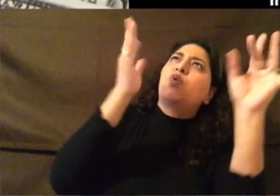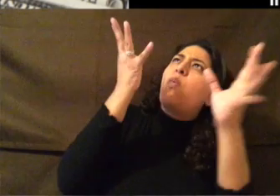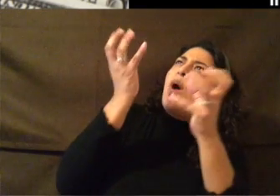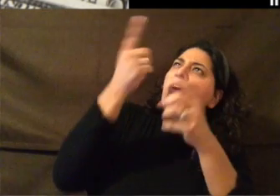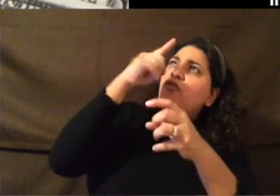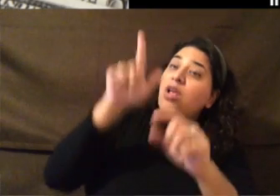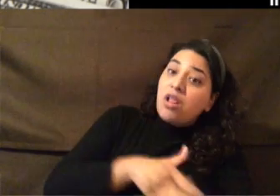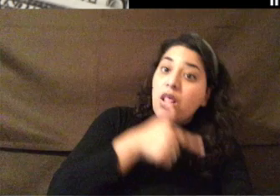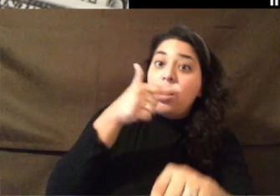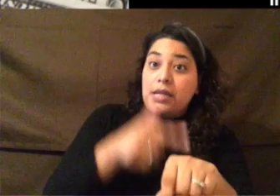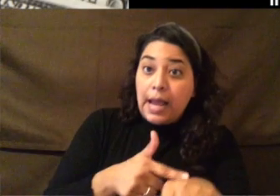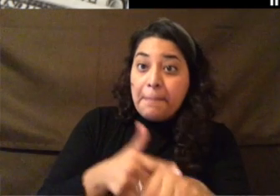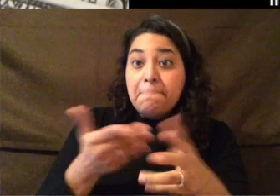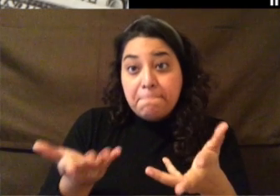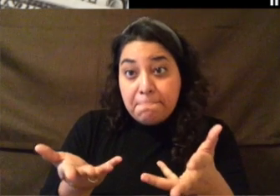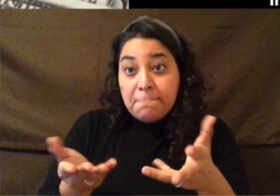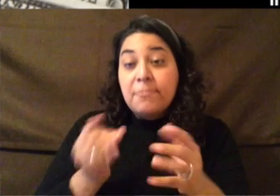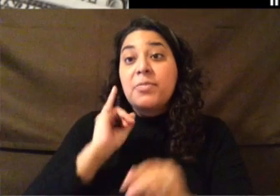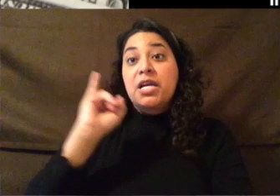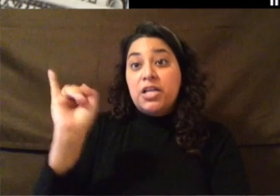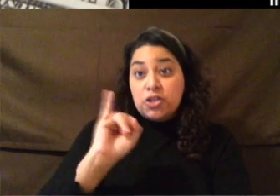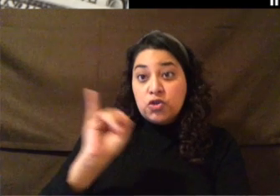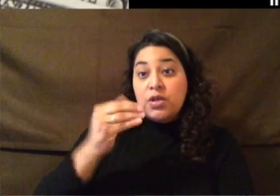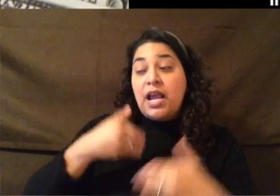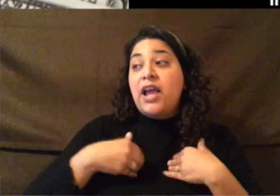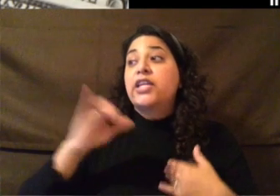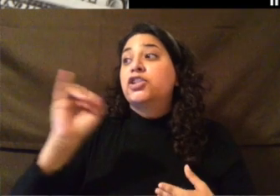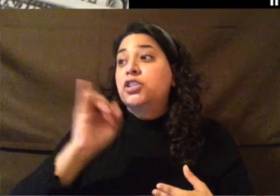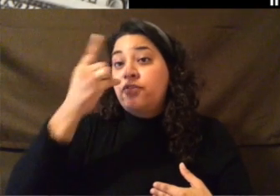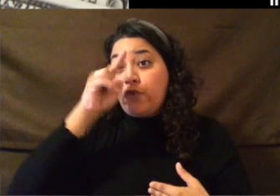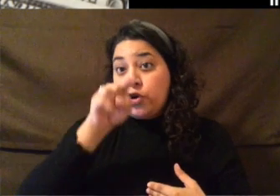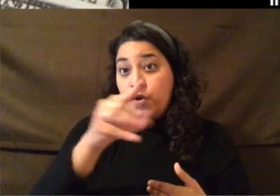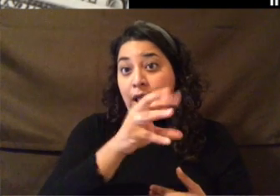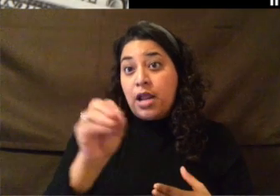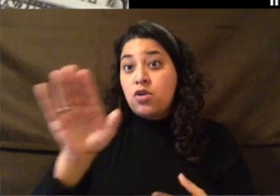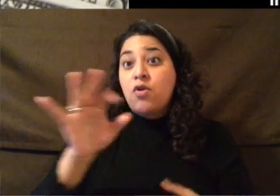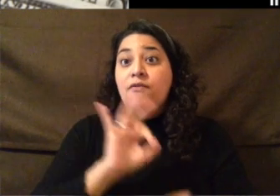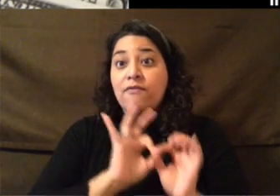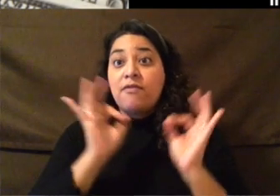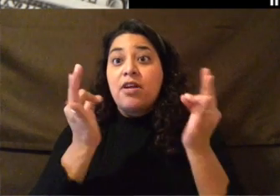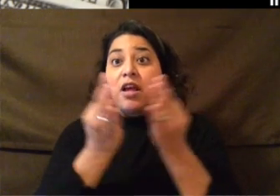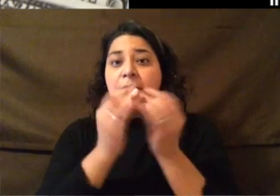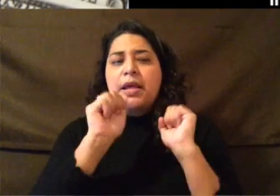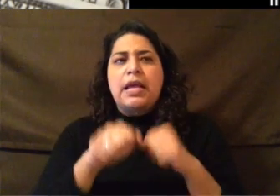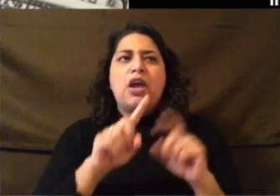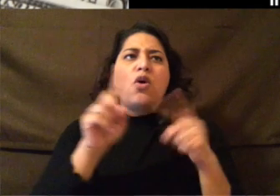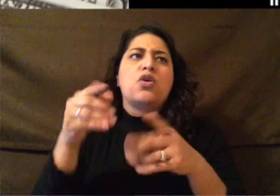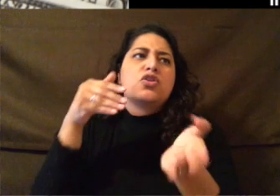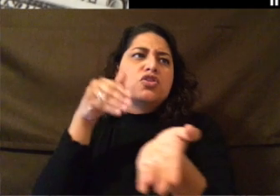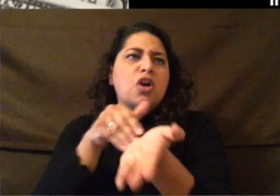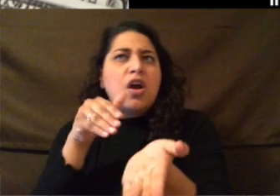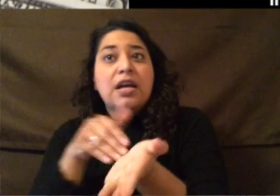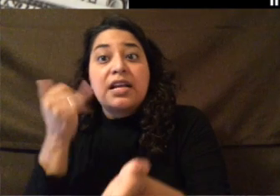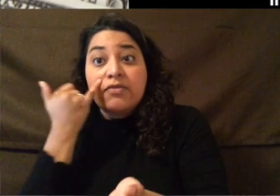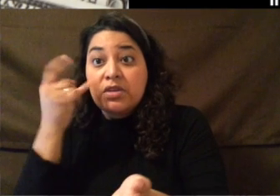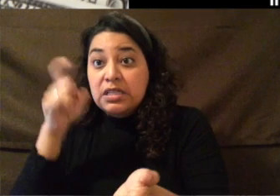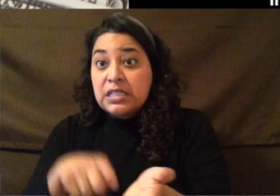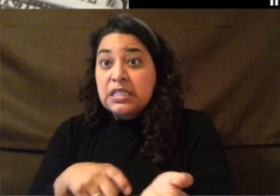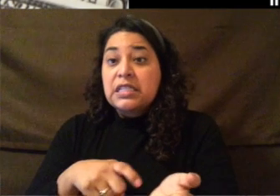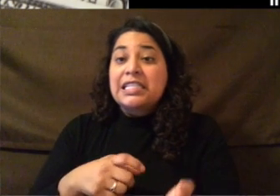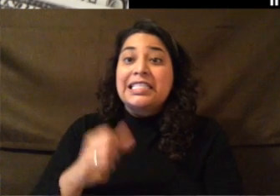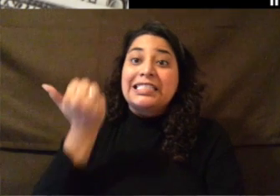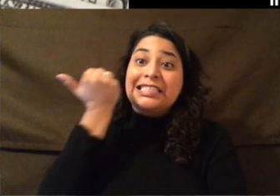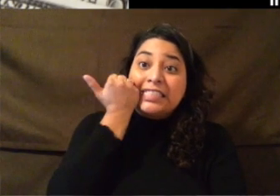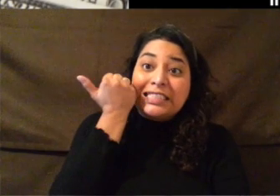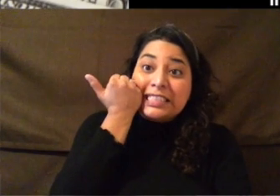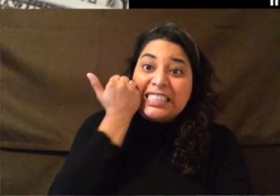for a really long time. Um, Insurance, having insurance for you and your family. That way, you can go to the doctor whenever you need